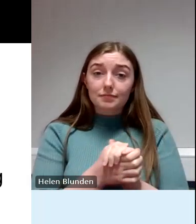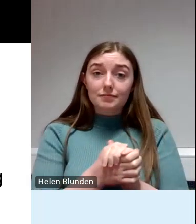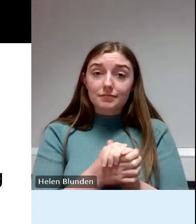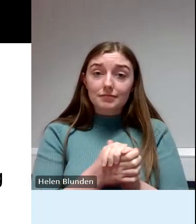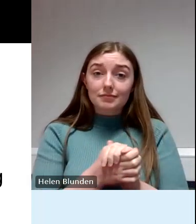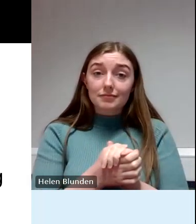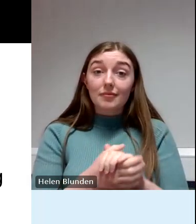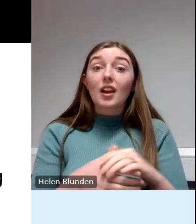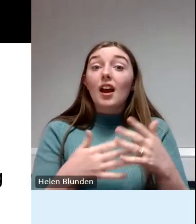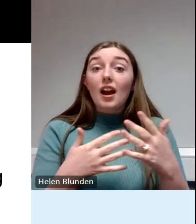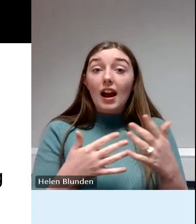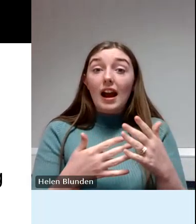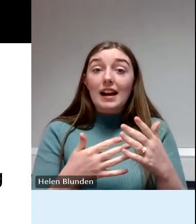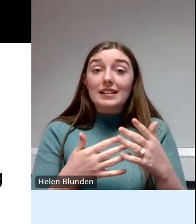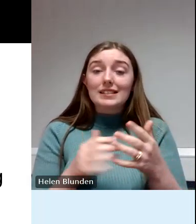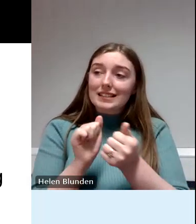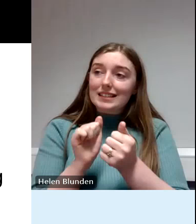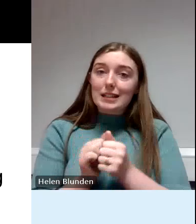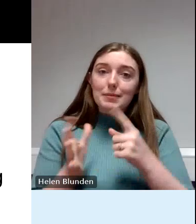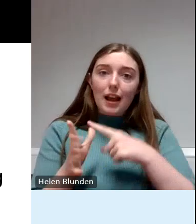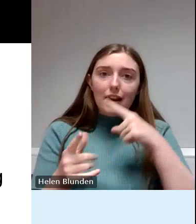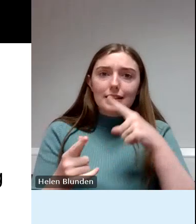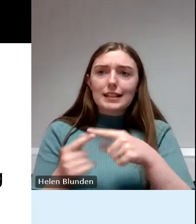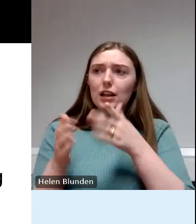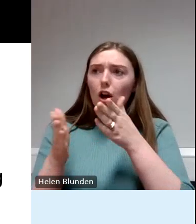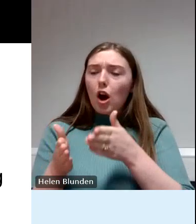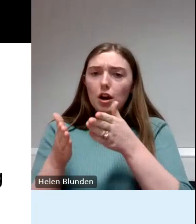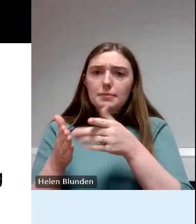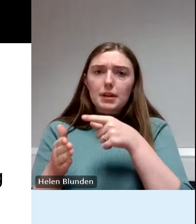who do need a hospital stay.